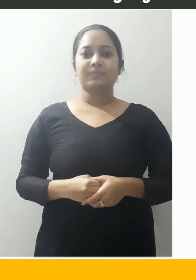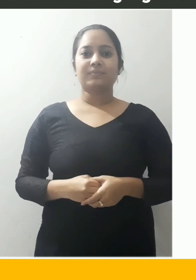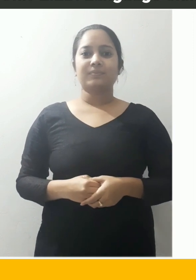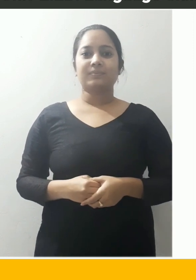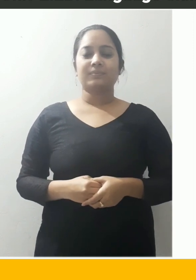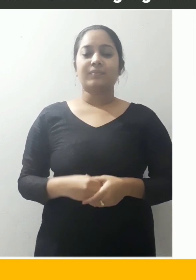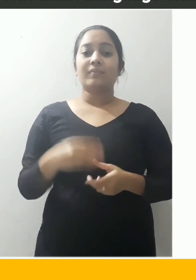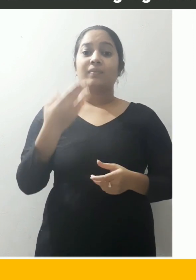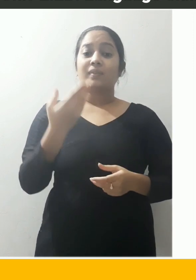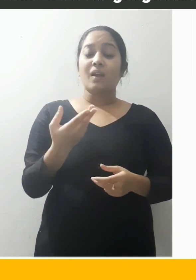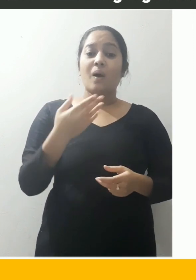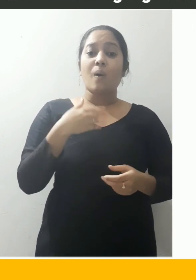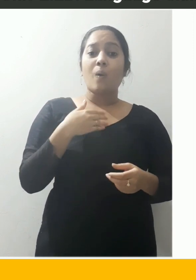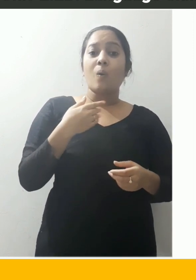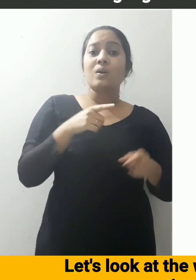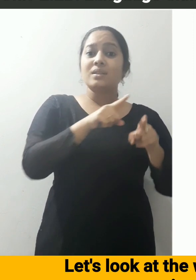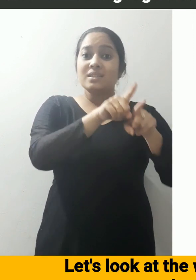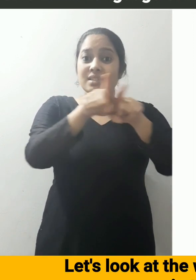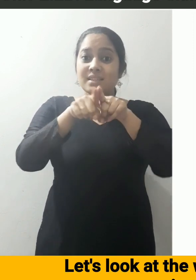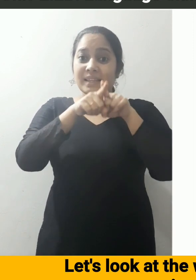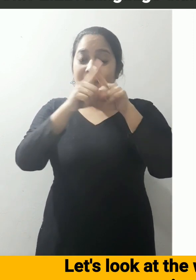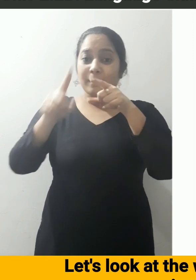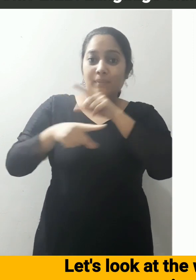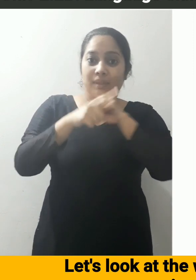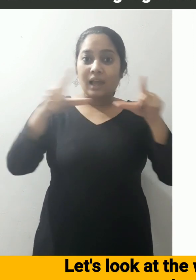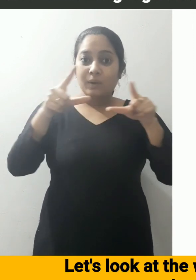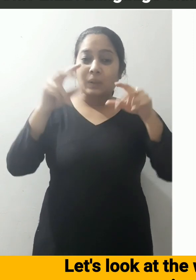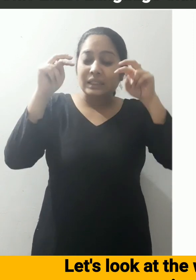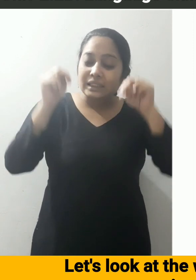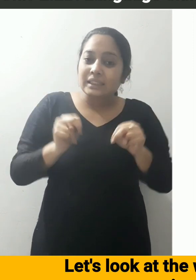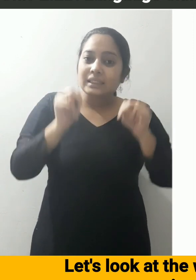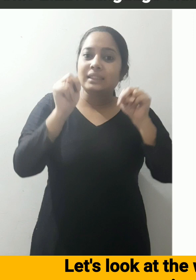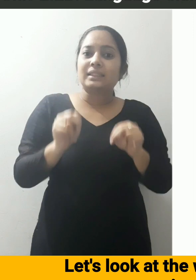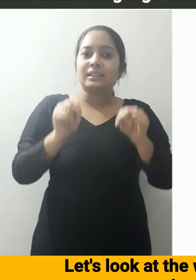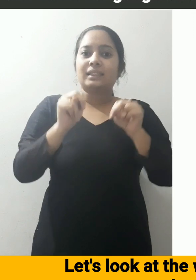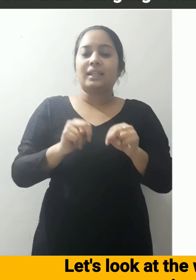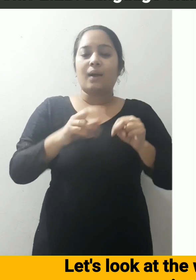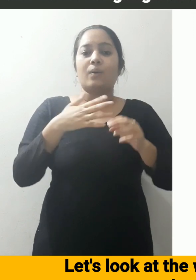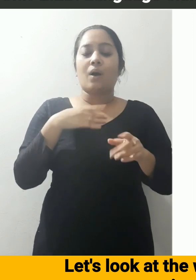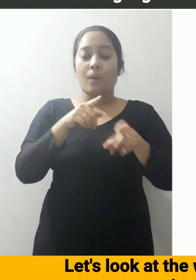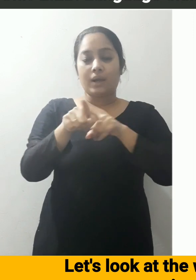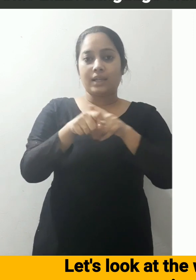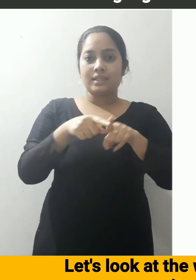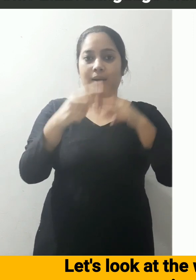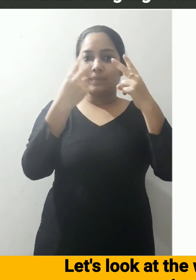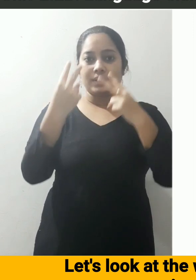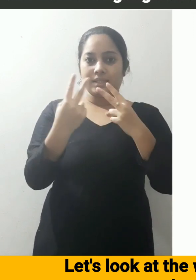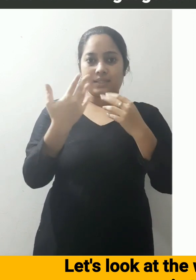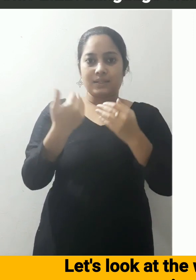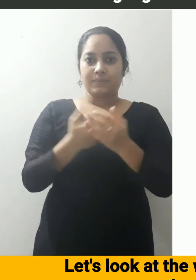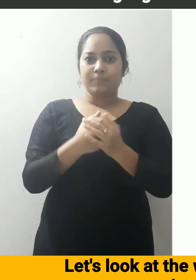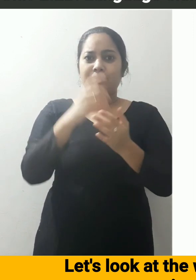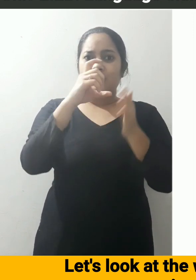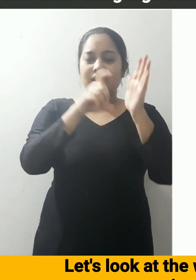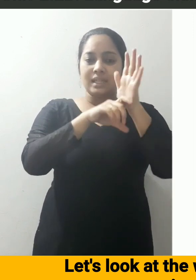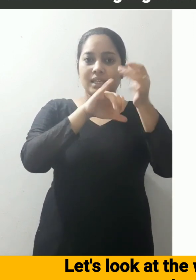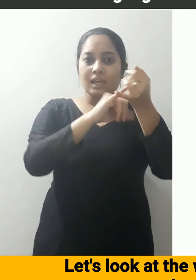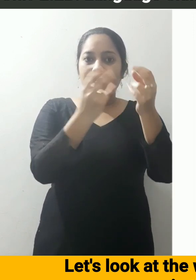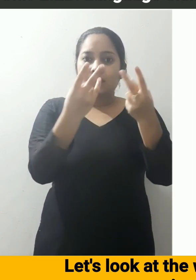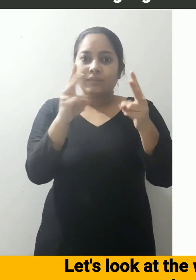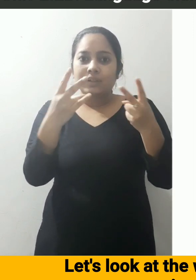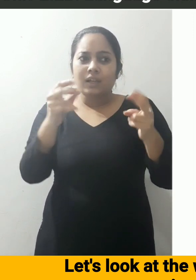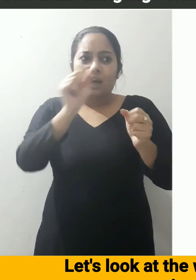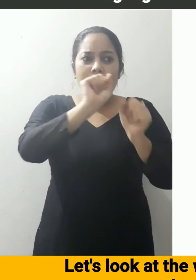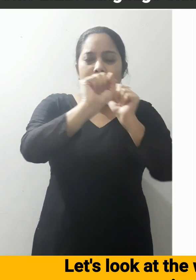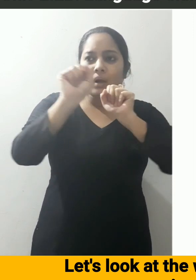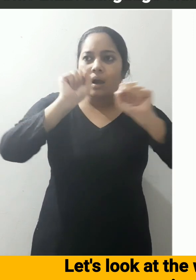Need for a neutral language. Let's look at the way in which different CSRs speak Hindi